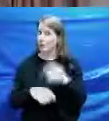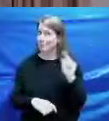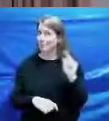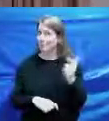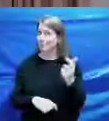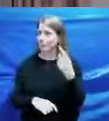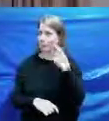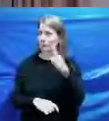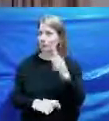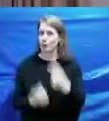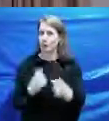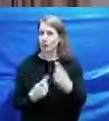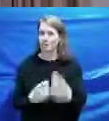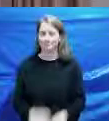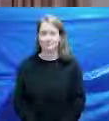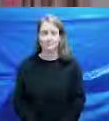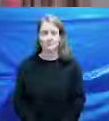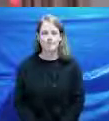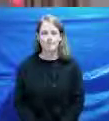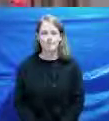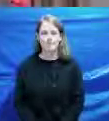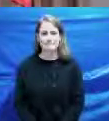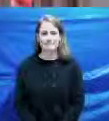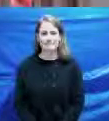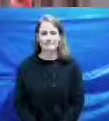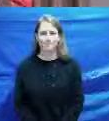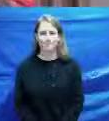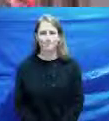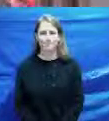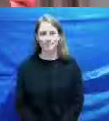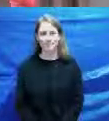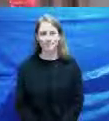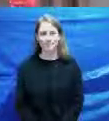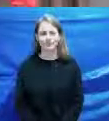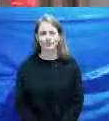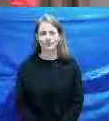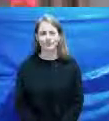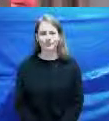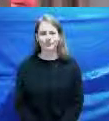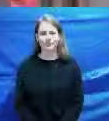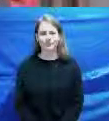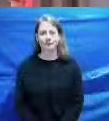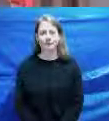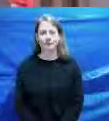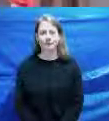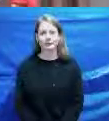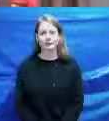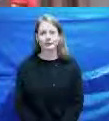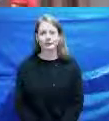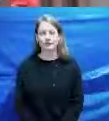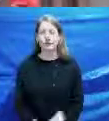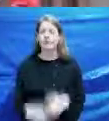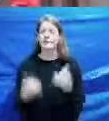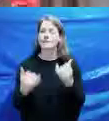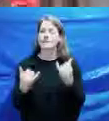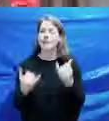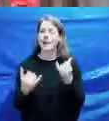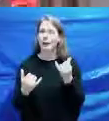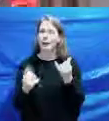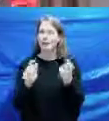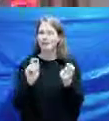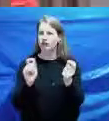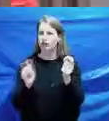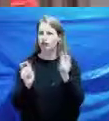well. So thinking about this in terms of the shifts, these shifts don't